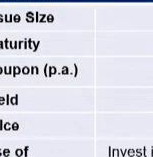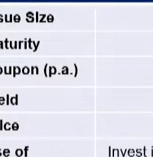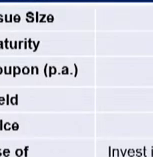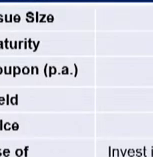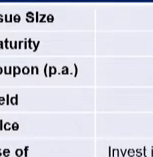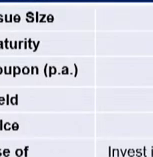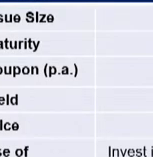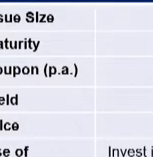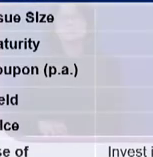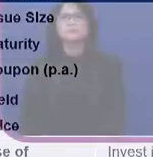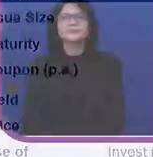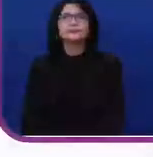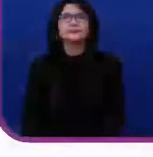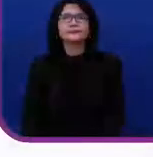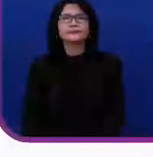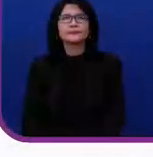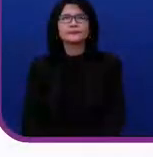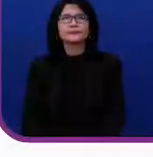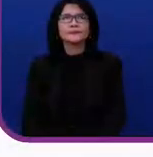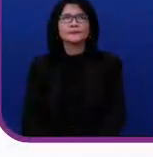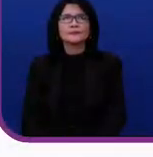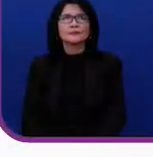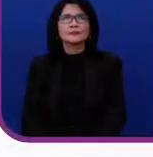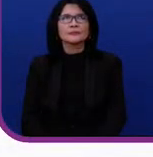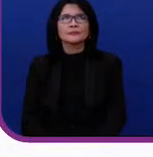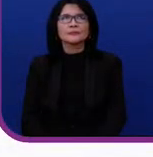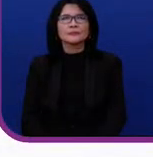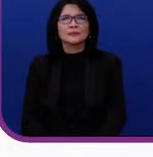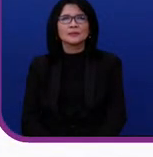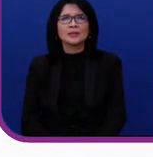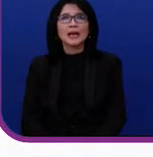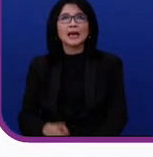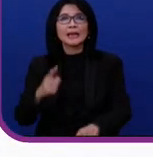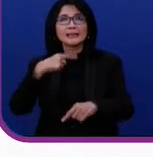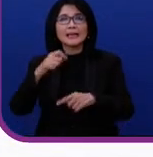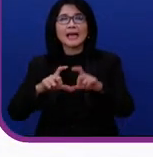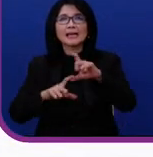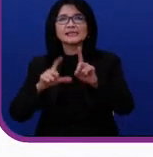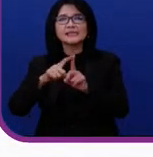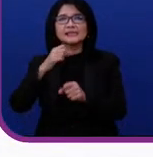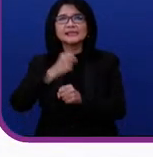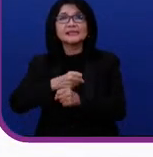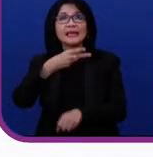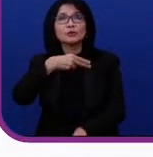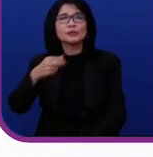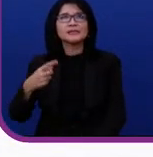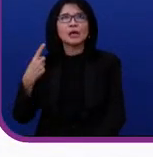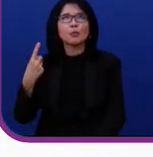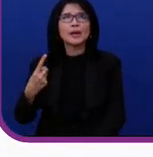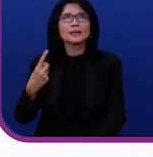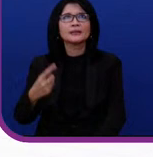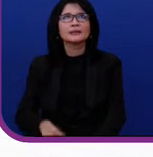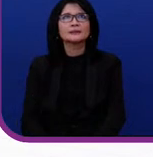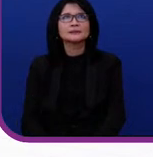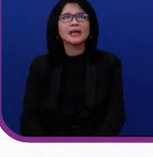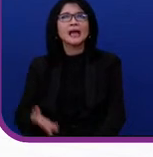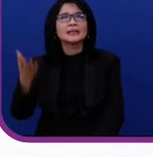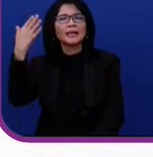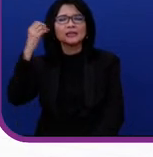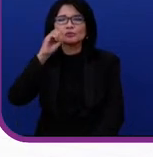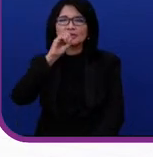next destination is a platform to much faith